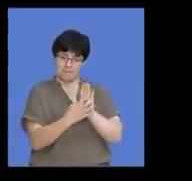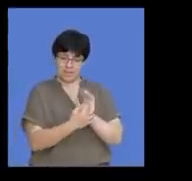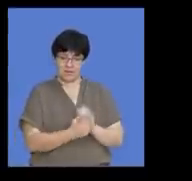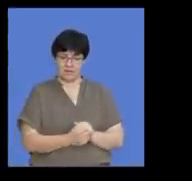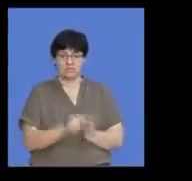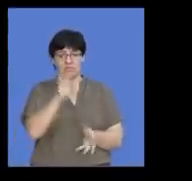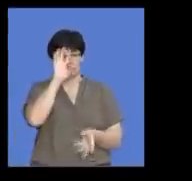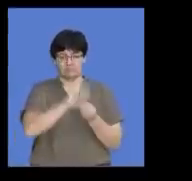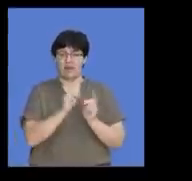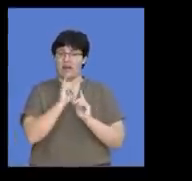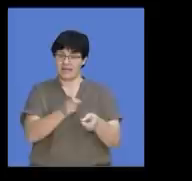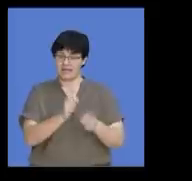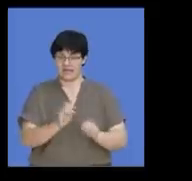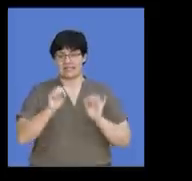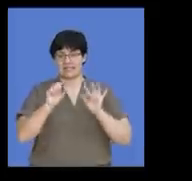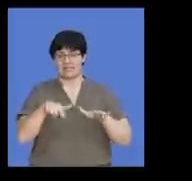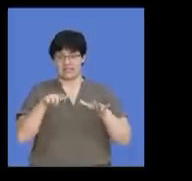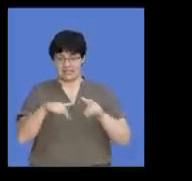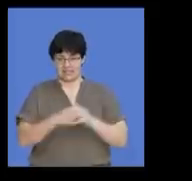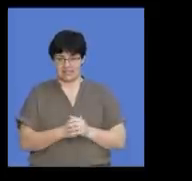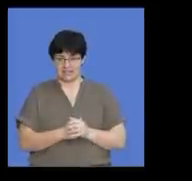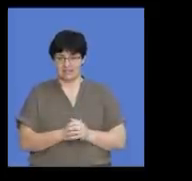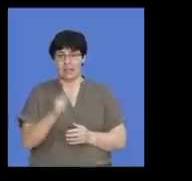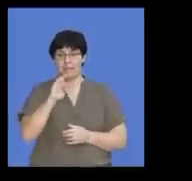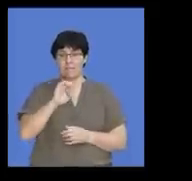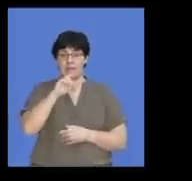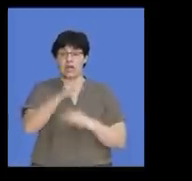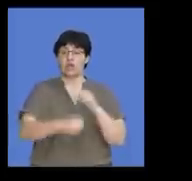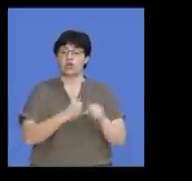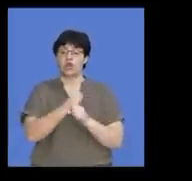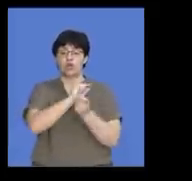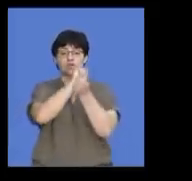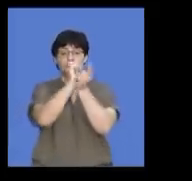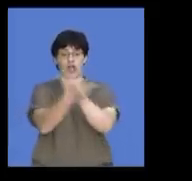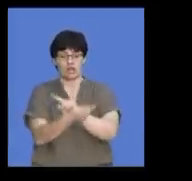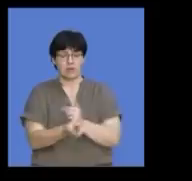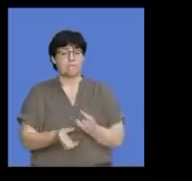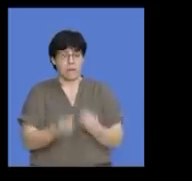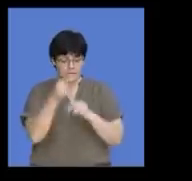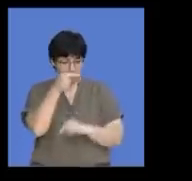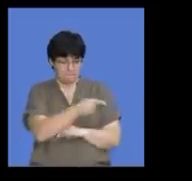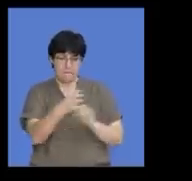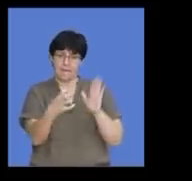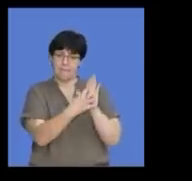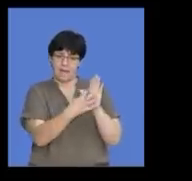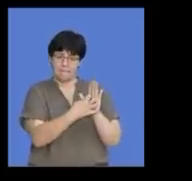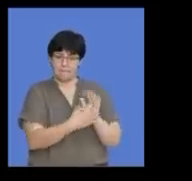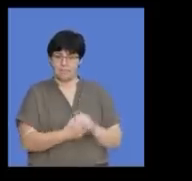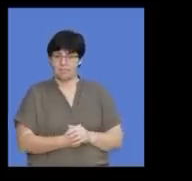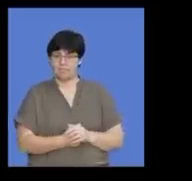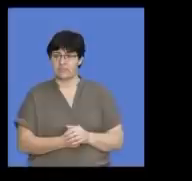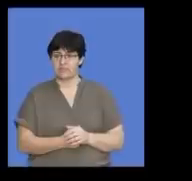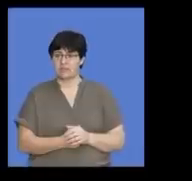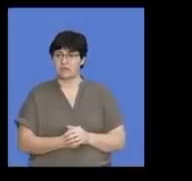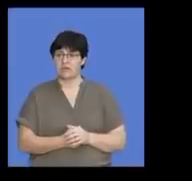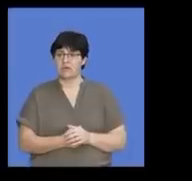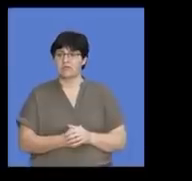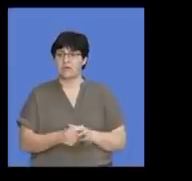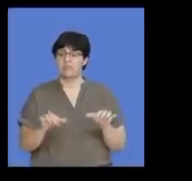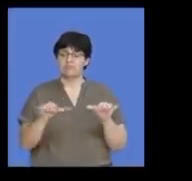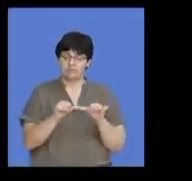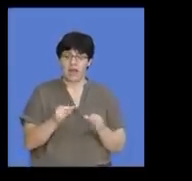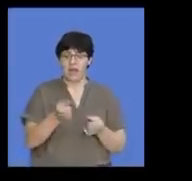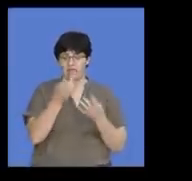and that answer is 17. The mean annual change is received from the map. Let's go back to the question. The marginal